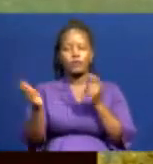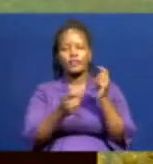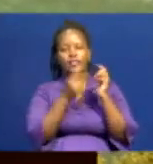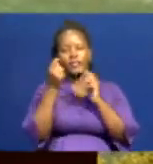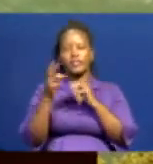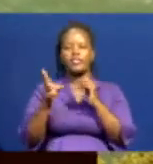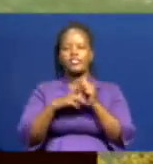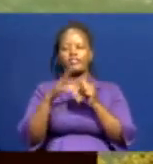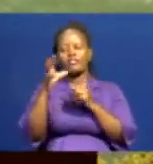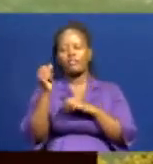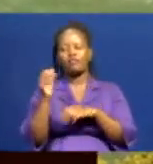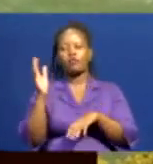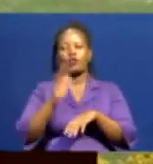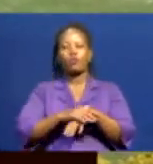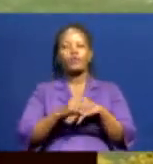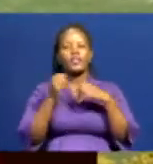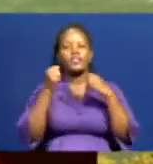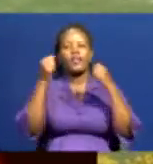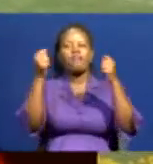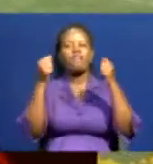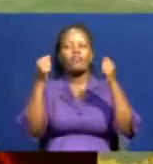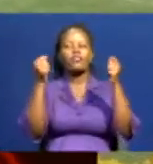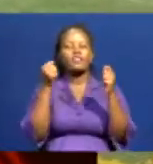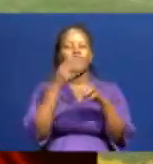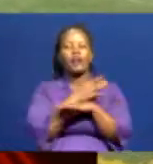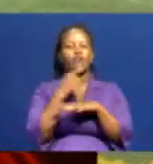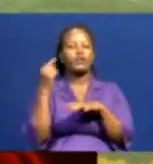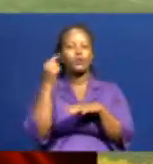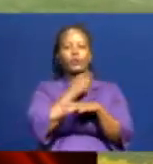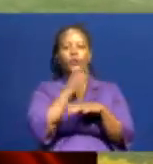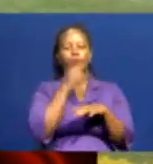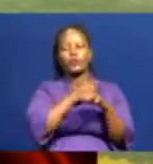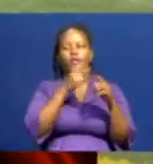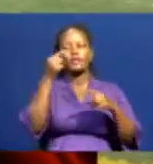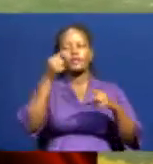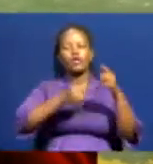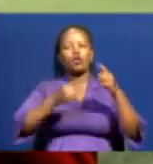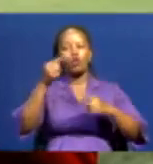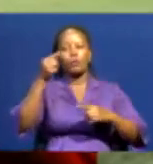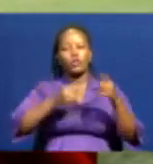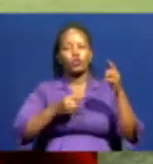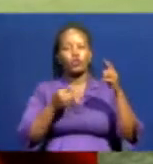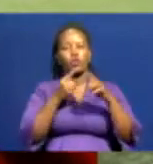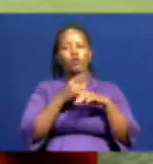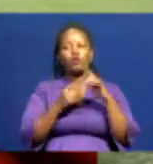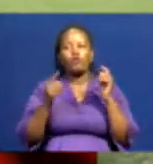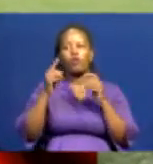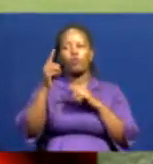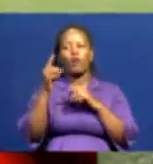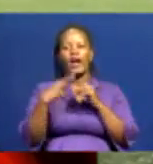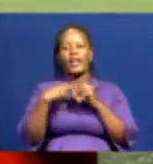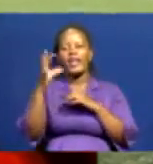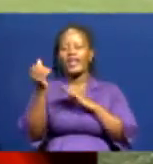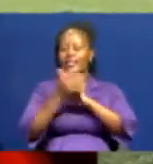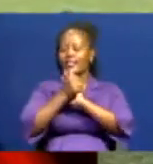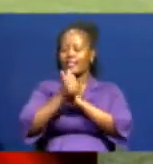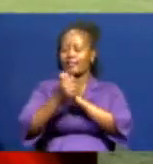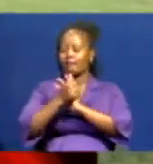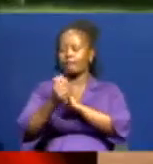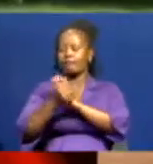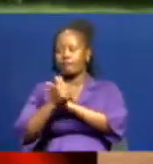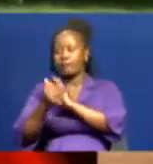to secure victory amid intense competition from 108 skilled golfers. Uganda's